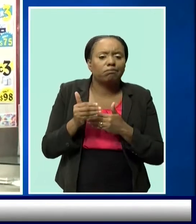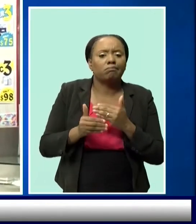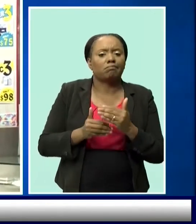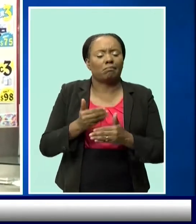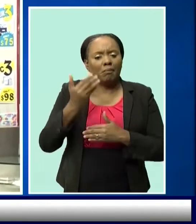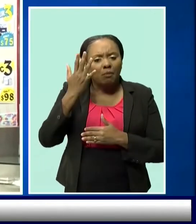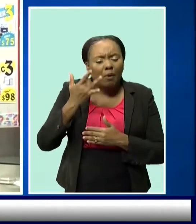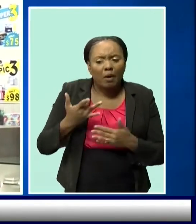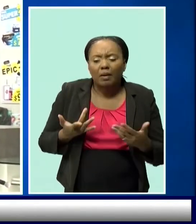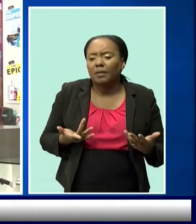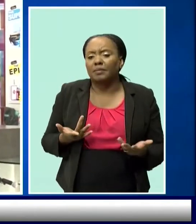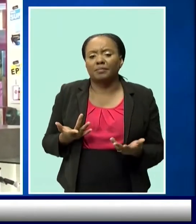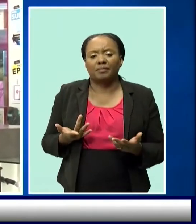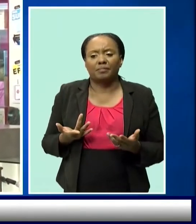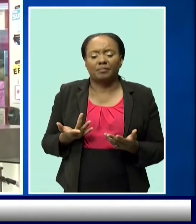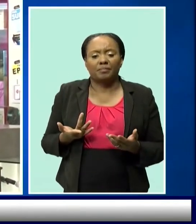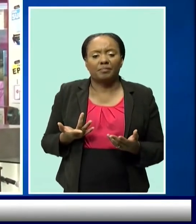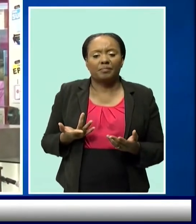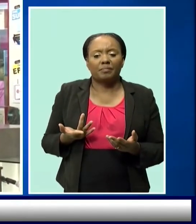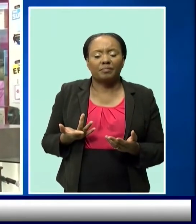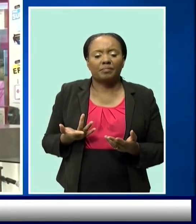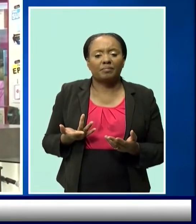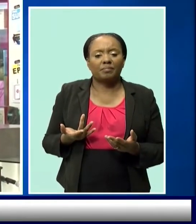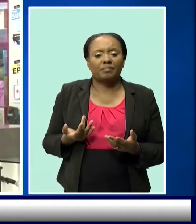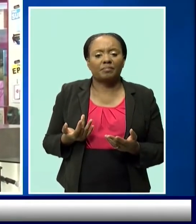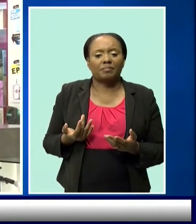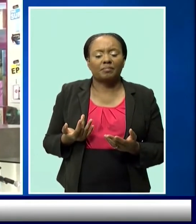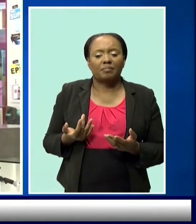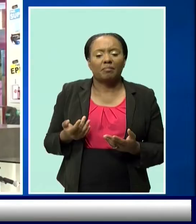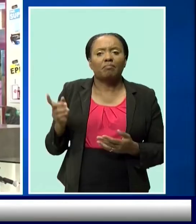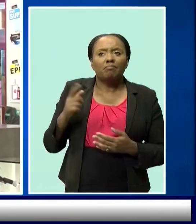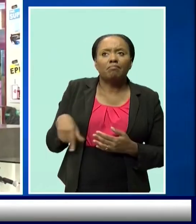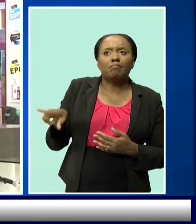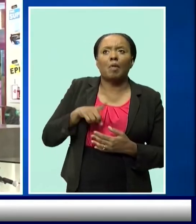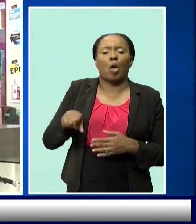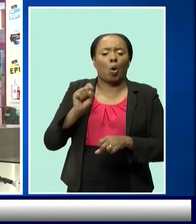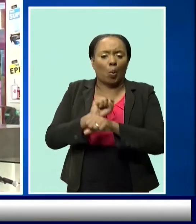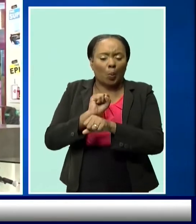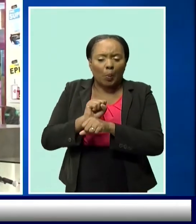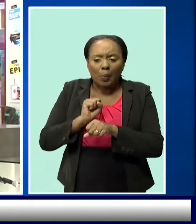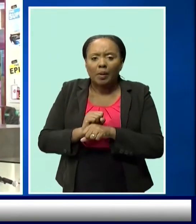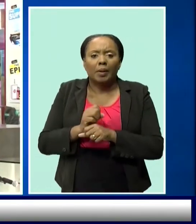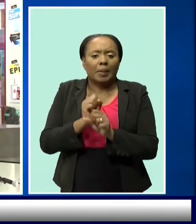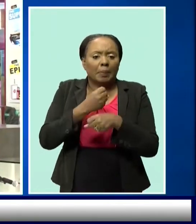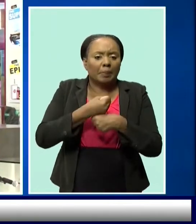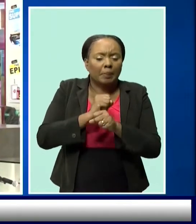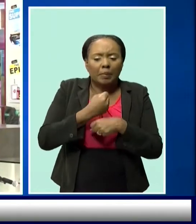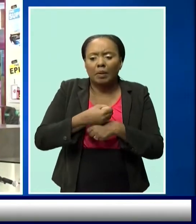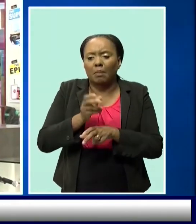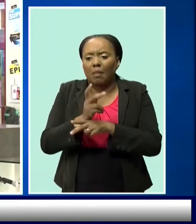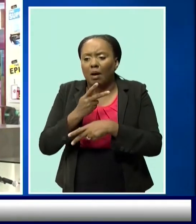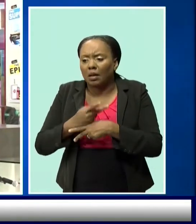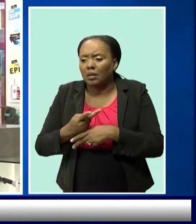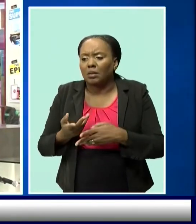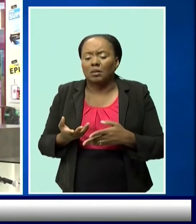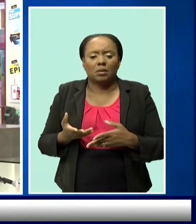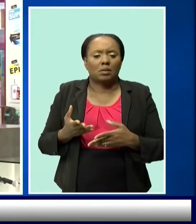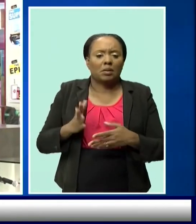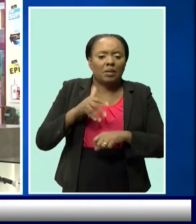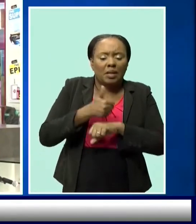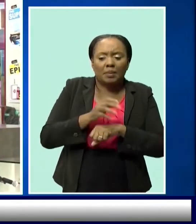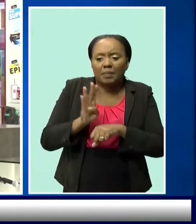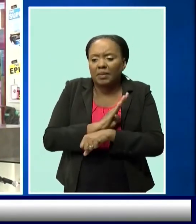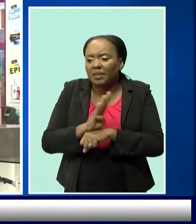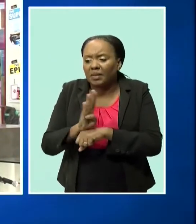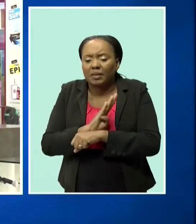fact that they are working, they are piloting their products through what is really an economic storm